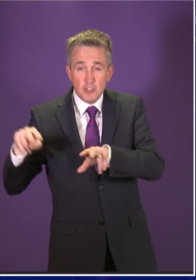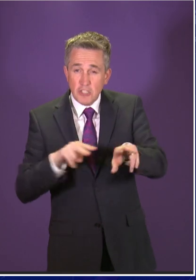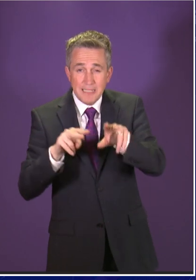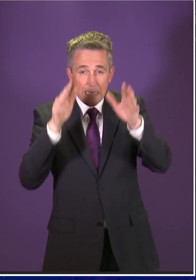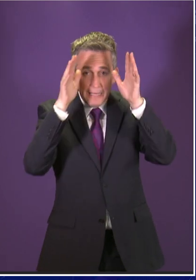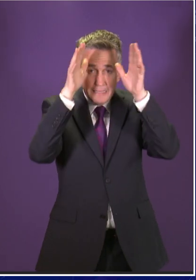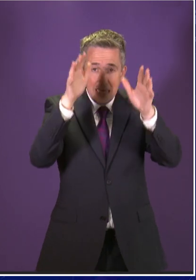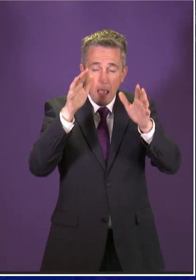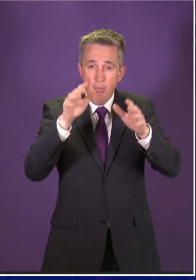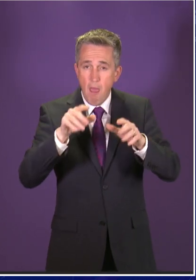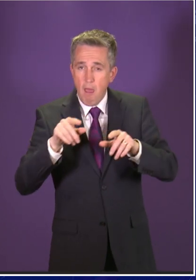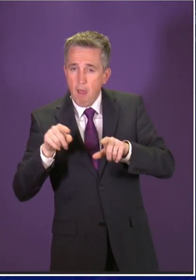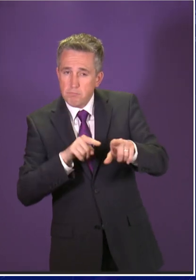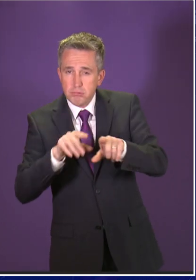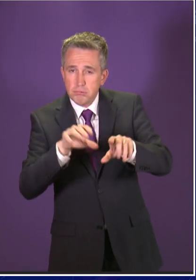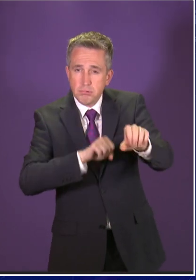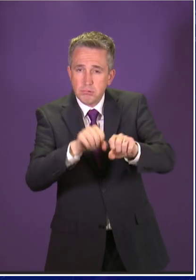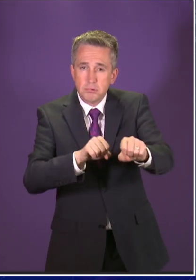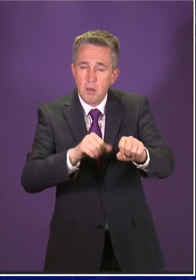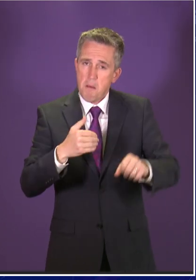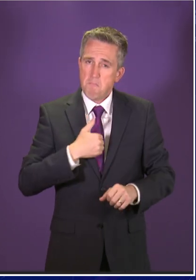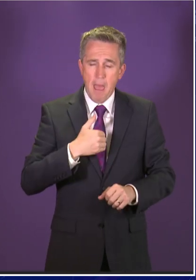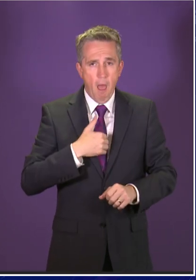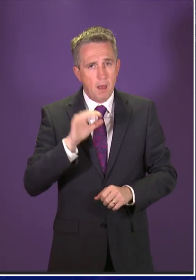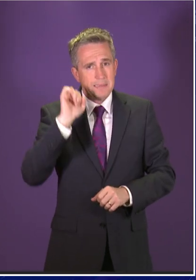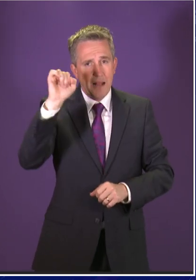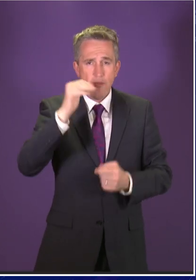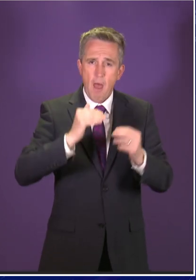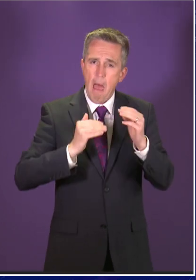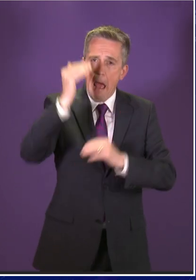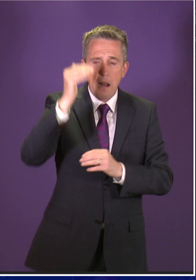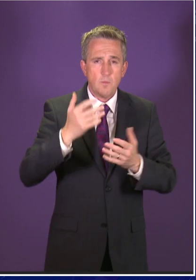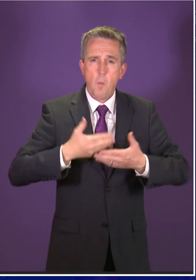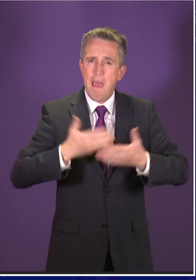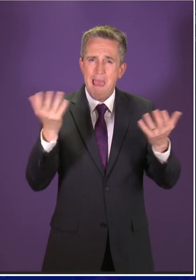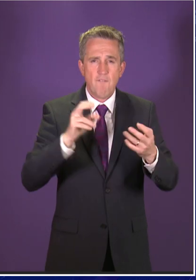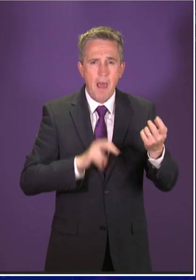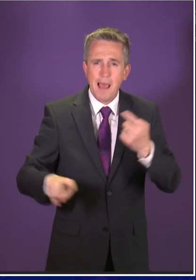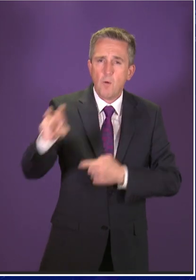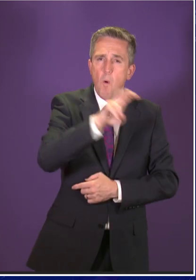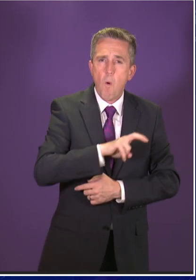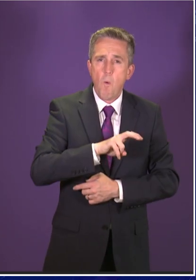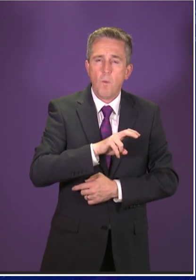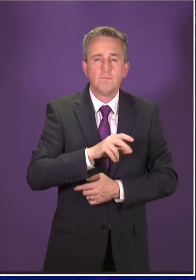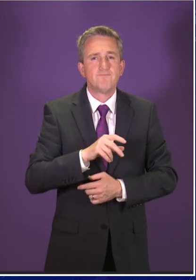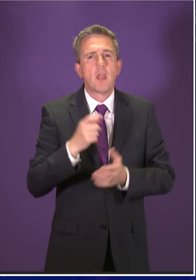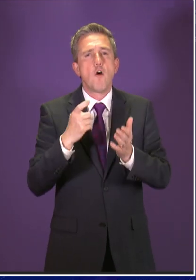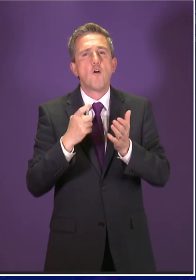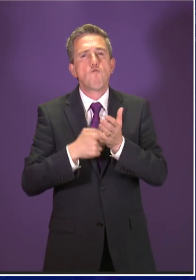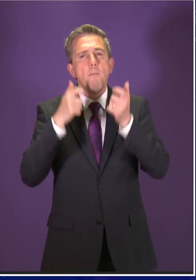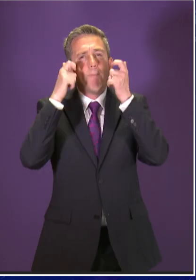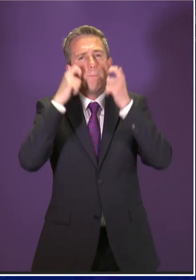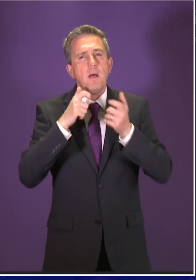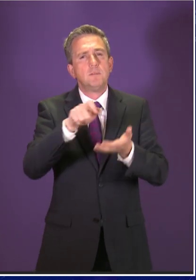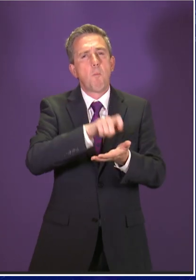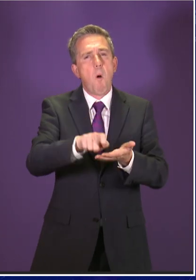the wild deer and following the roe. My heart's in the Highlands, wherever I go. The Burns poem reminds us that